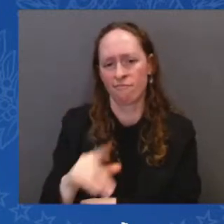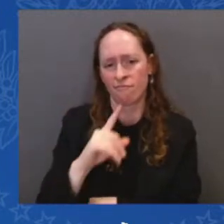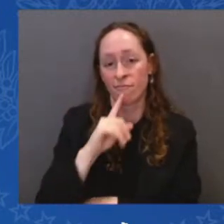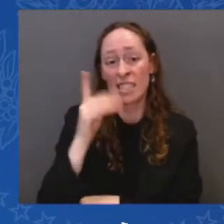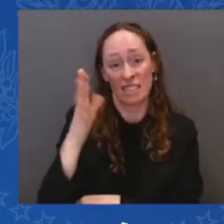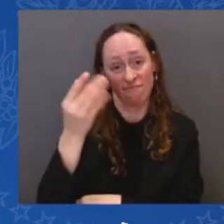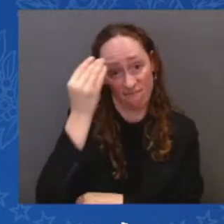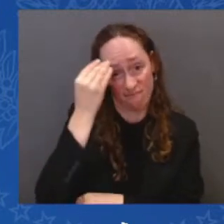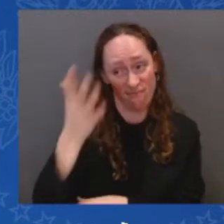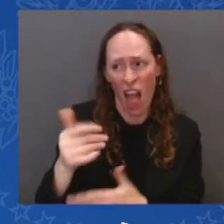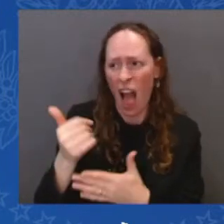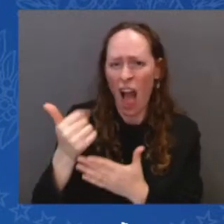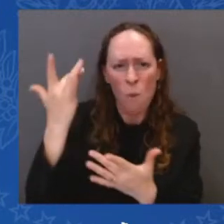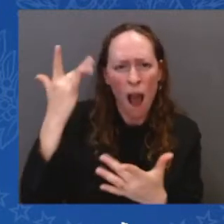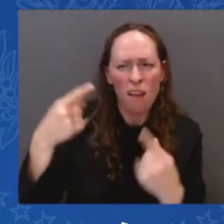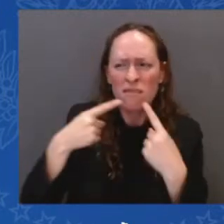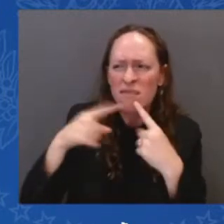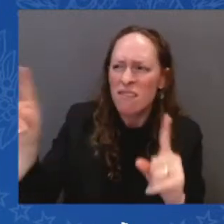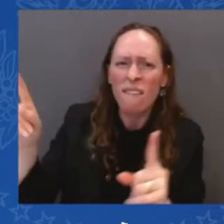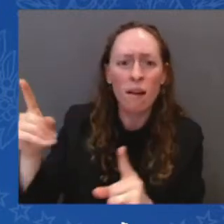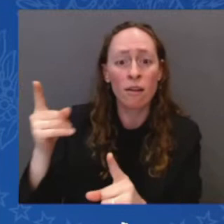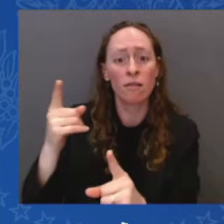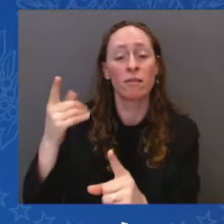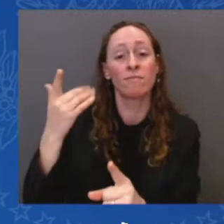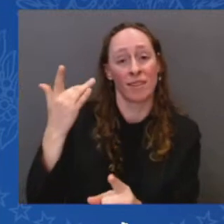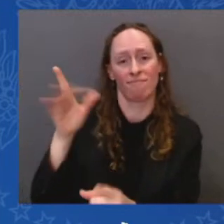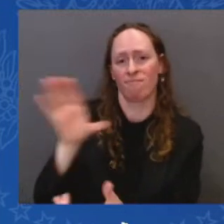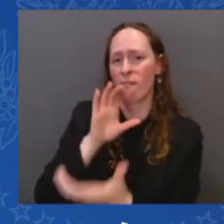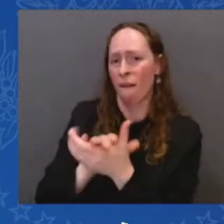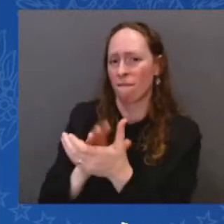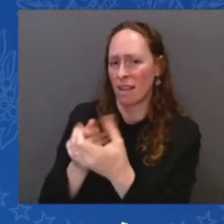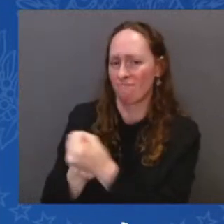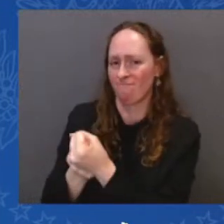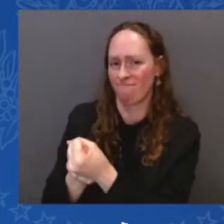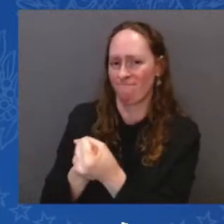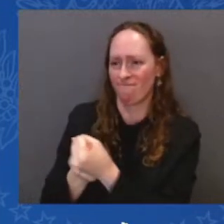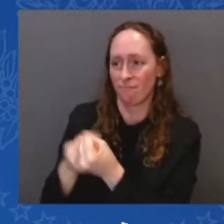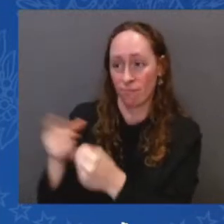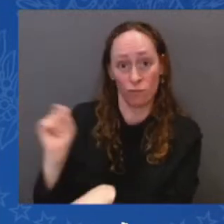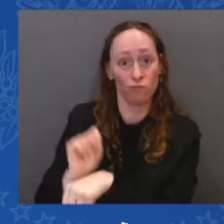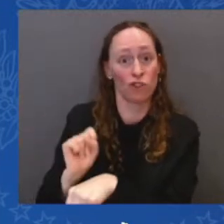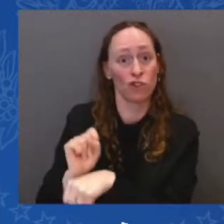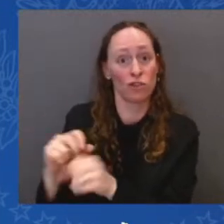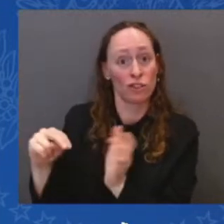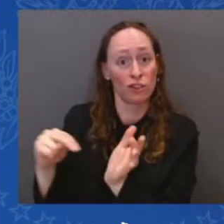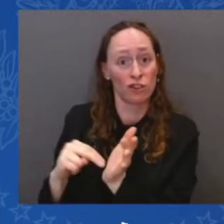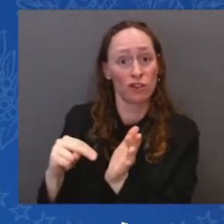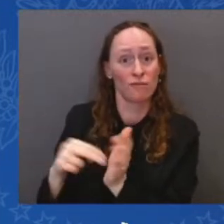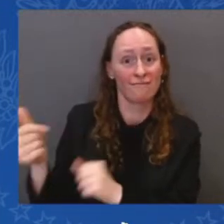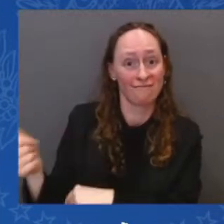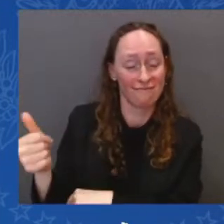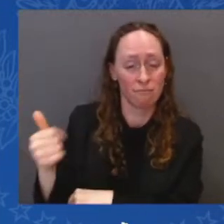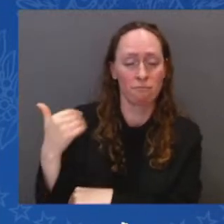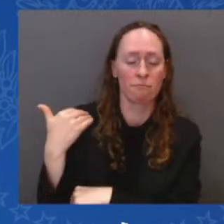also the real deal. At a ceremony a few years ago at Arlington National Cemetery,